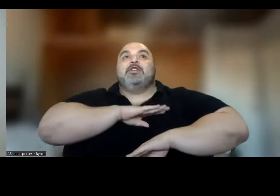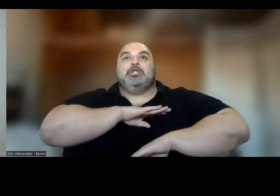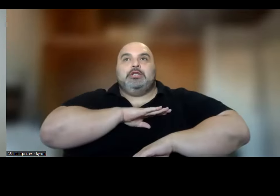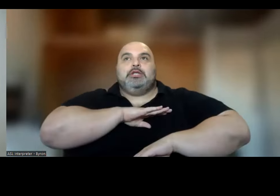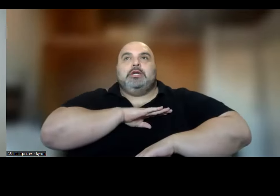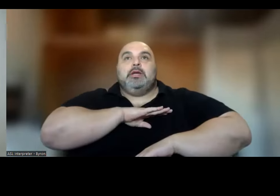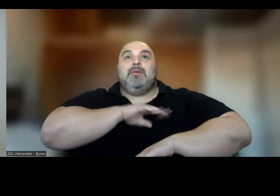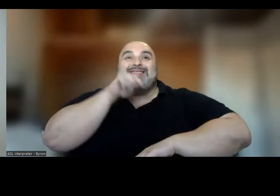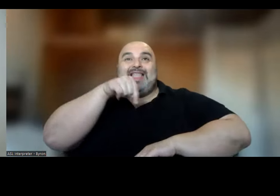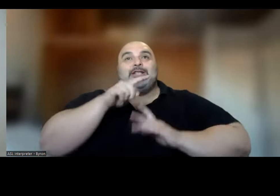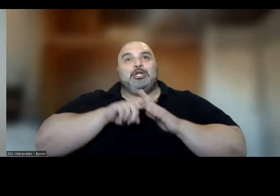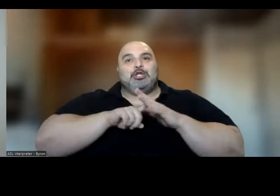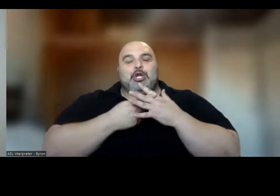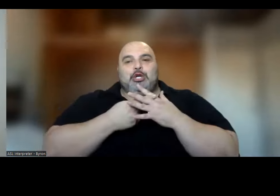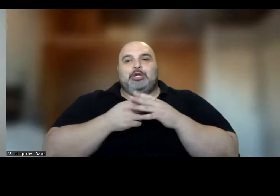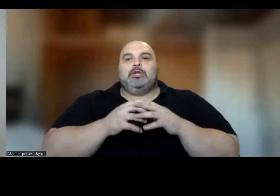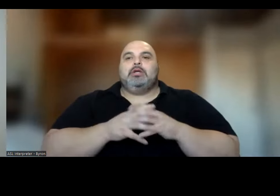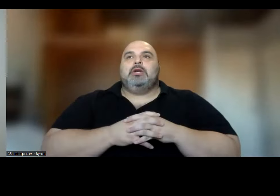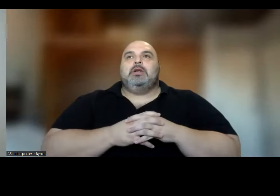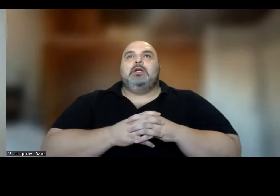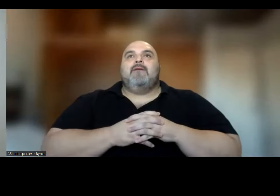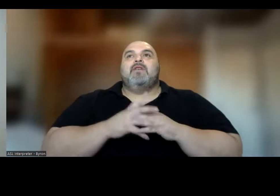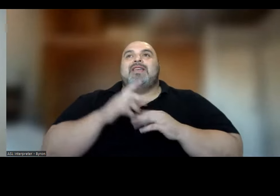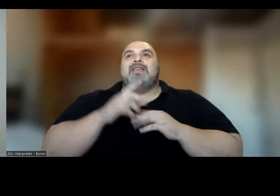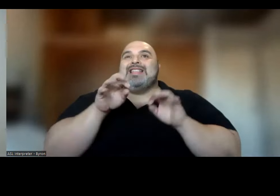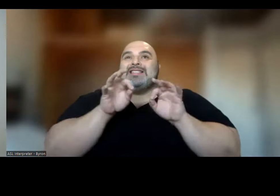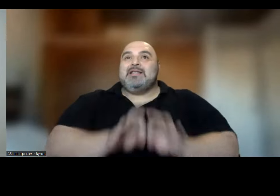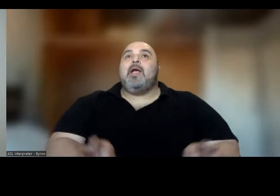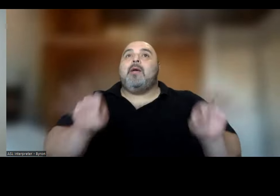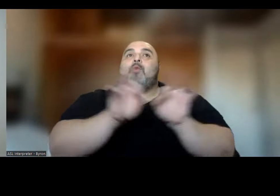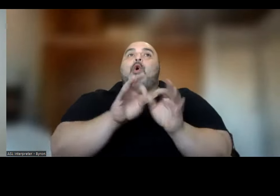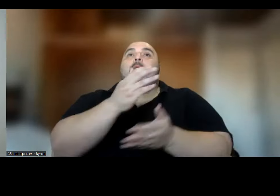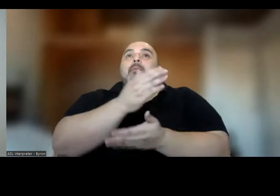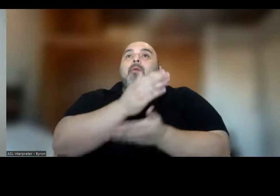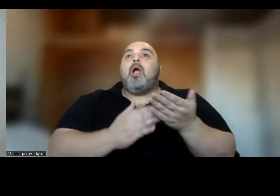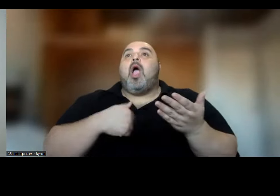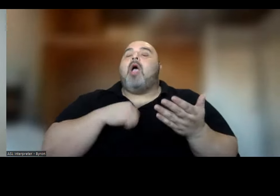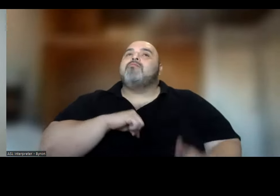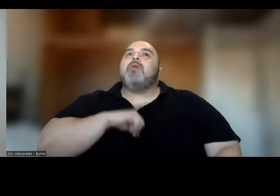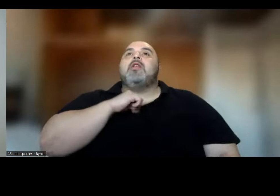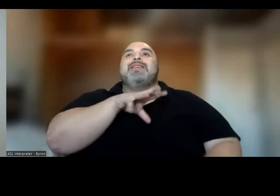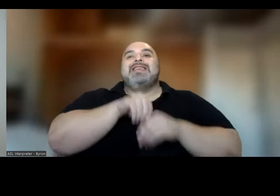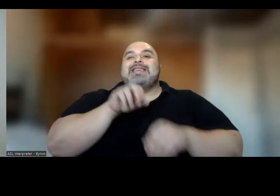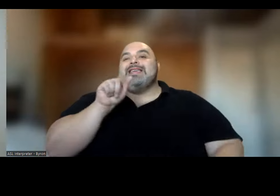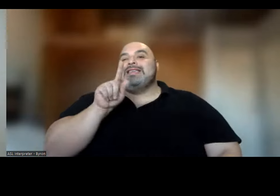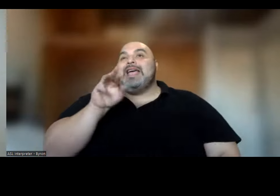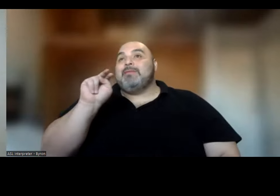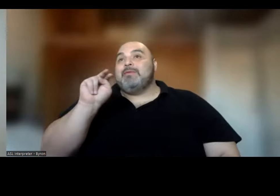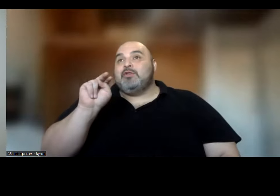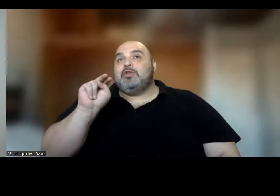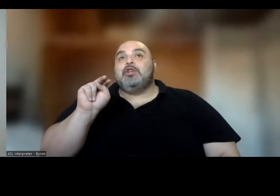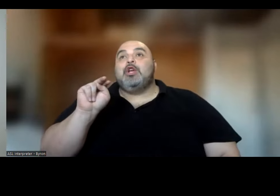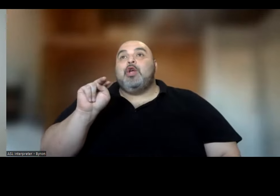is a start. And this has been an important piece. And I'm proud of being in an administration that sort